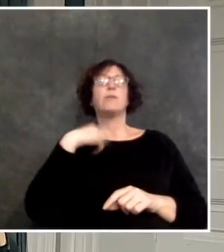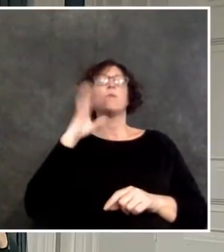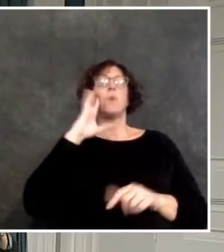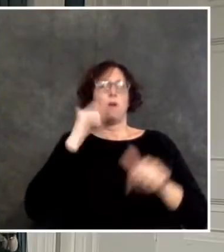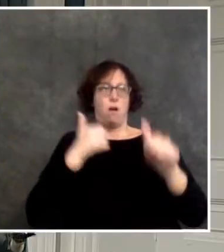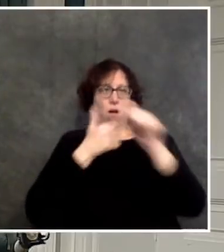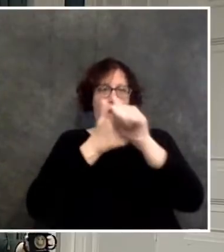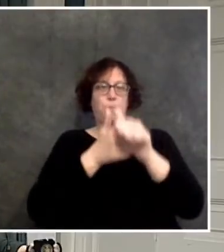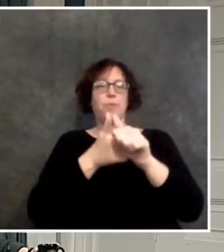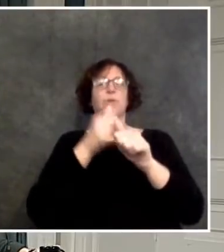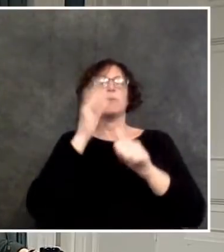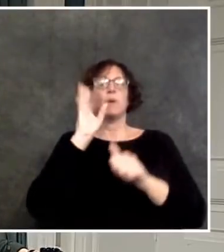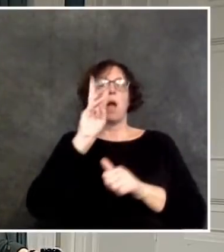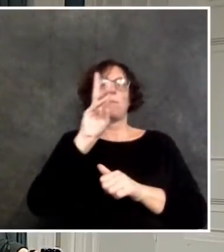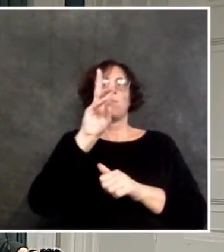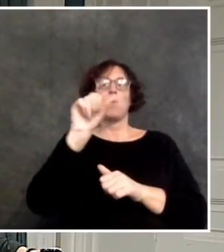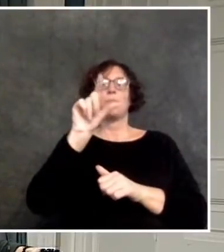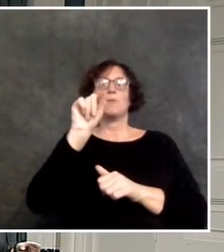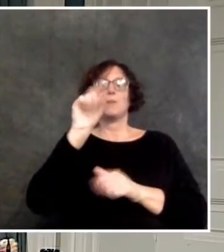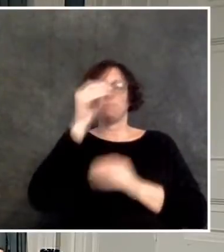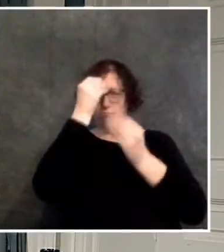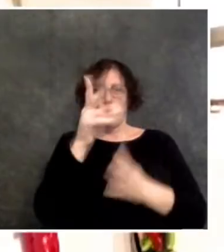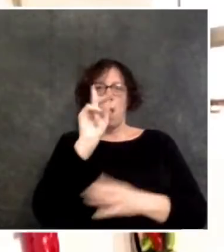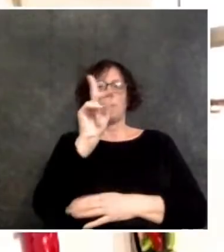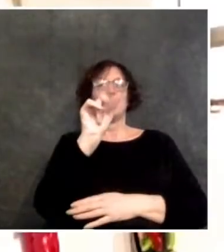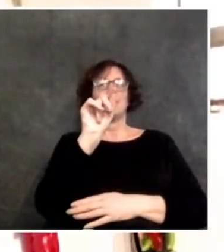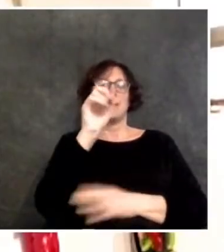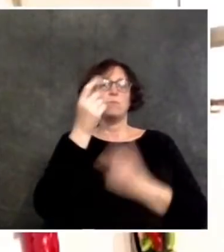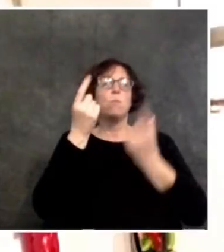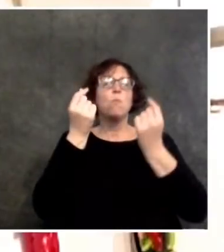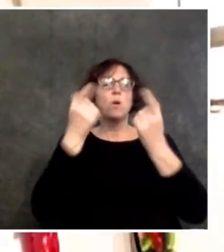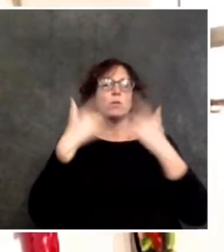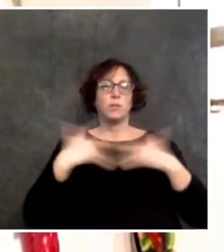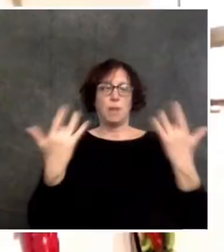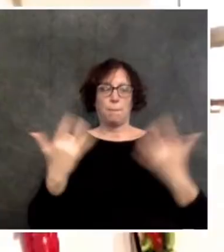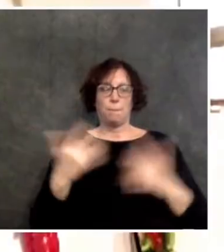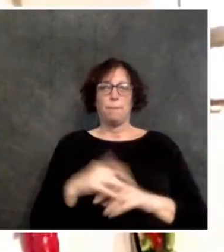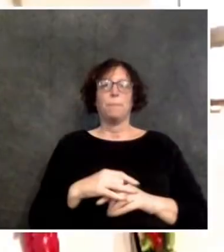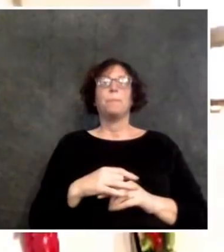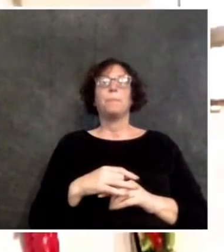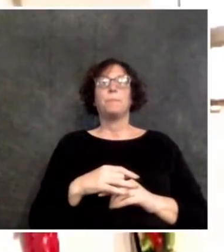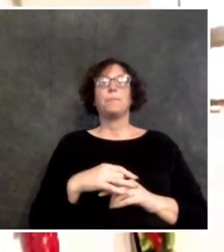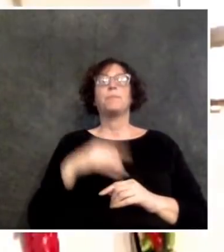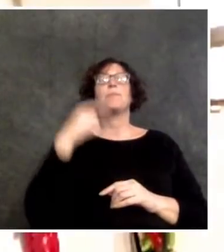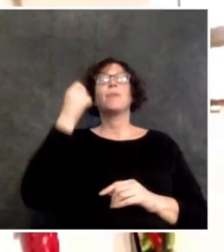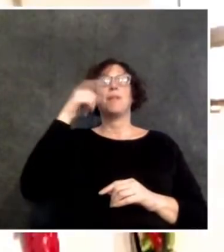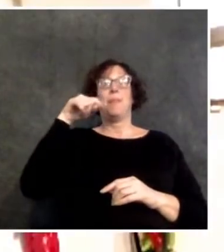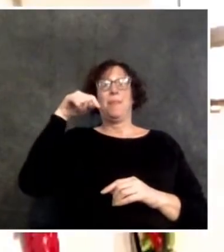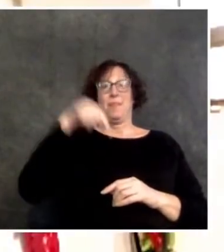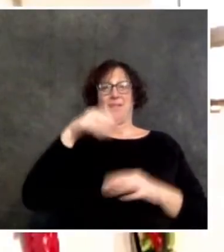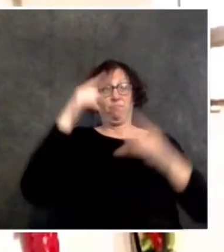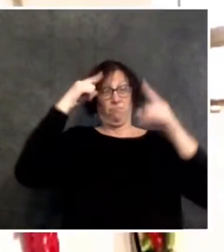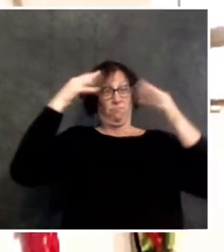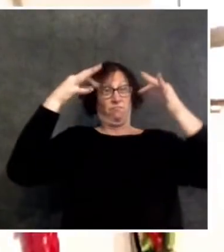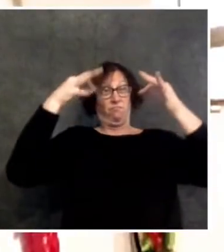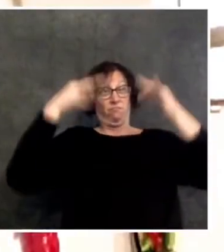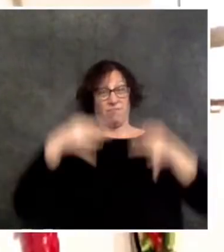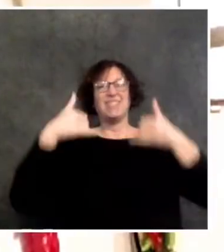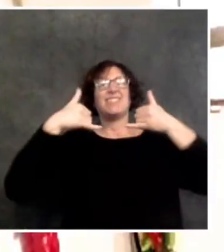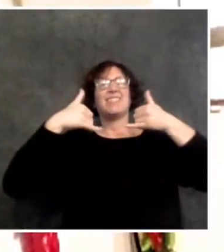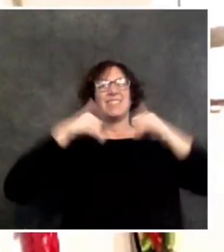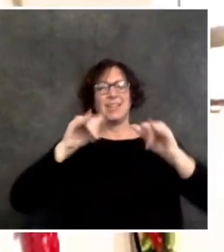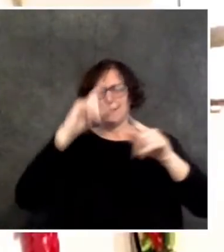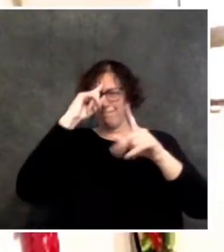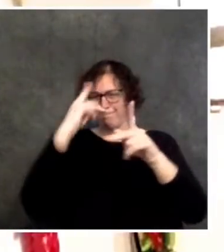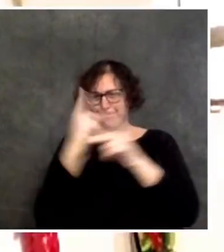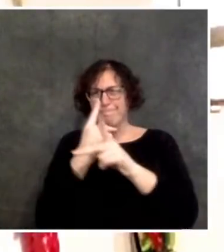an ongoing conversation. We just want to, all of the projections say that this virus is going to be